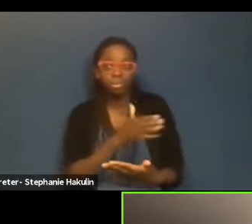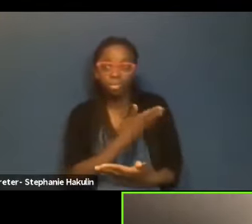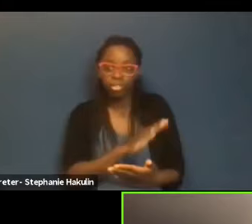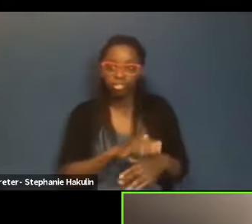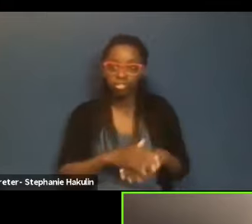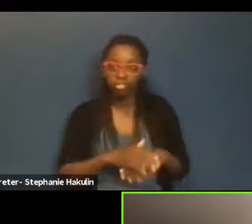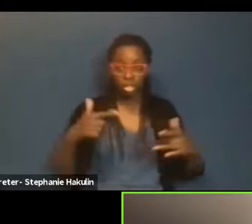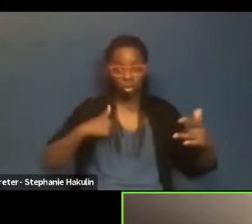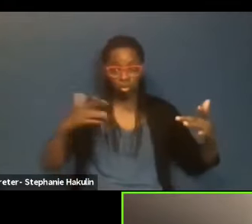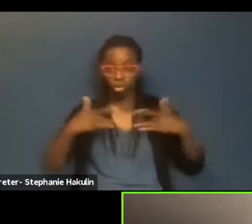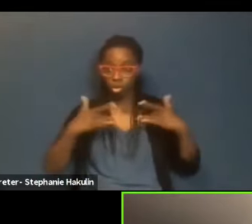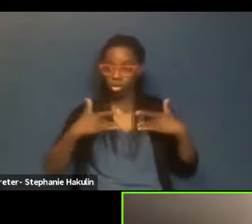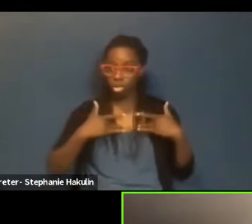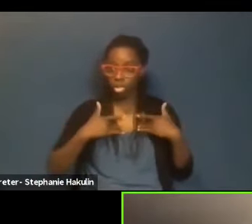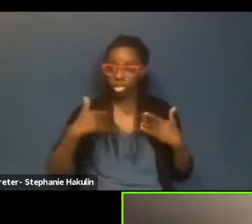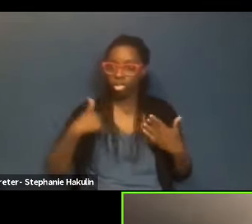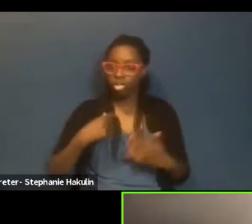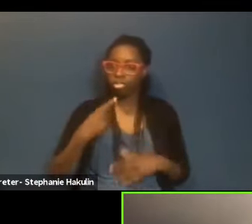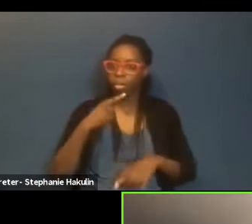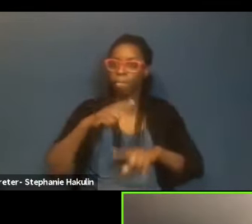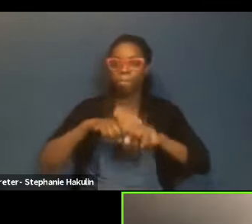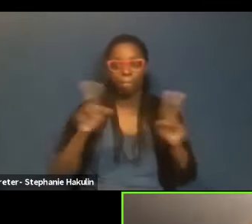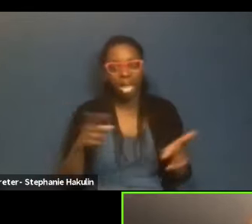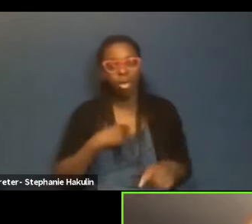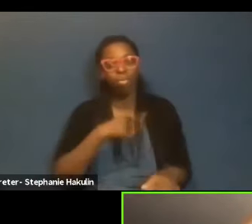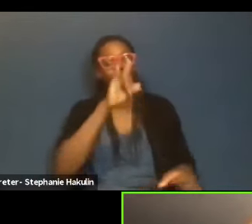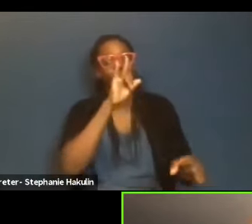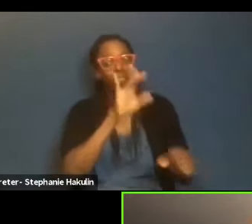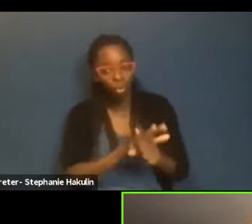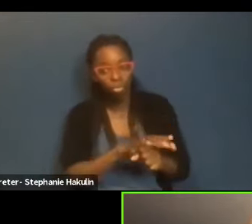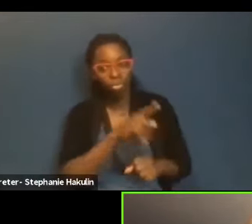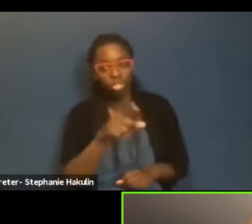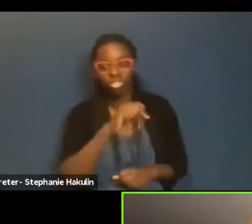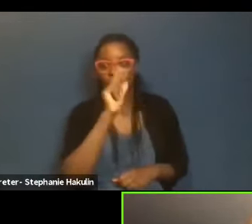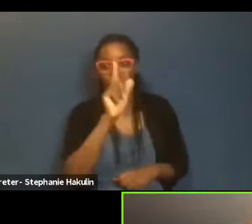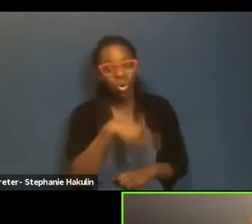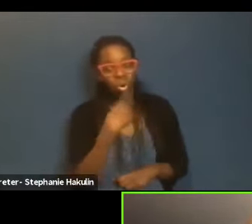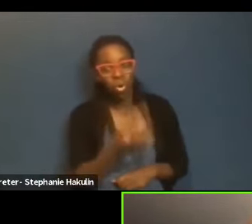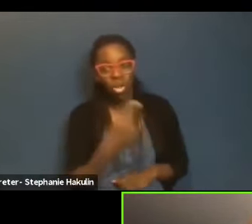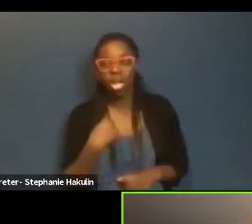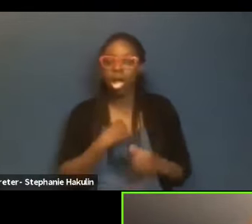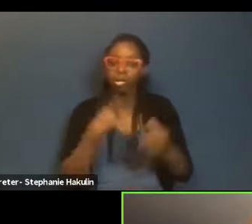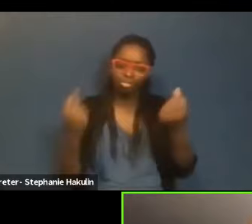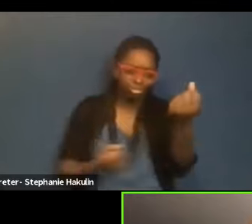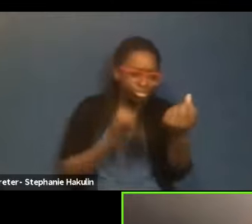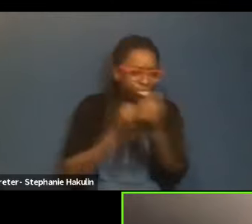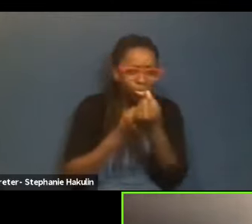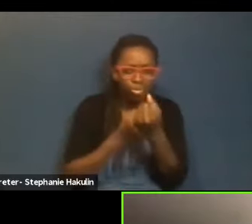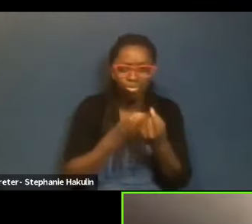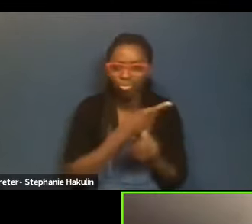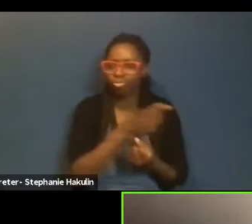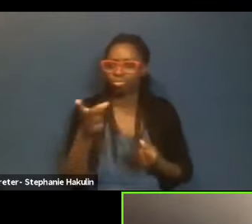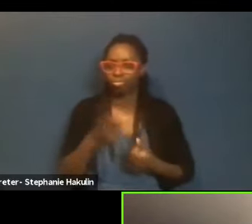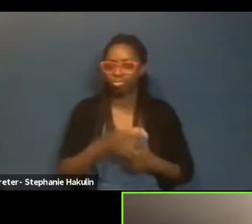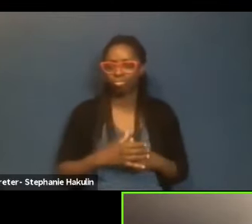not alone. I got your back like your favorite honest love song.